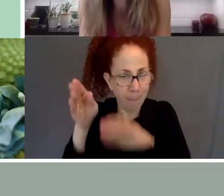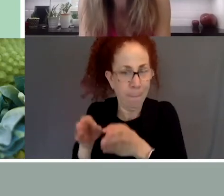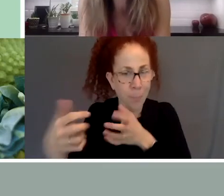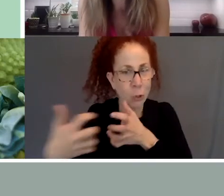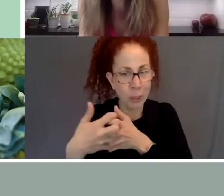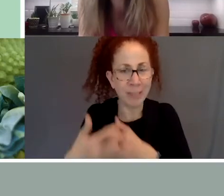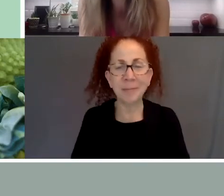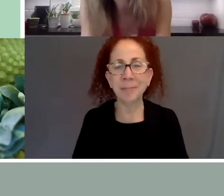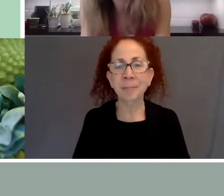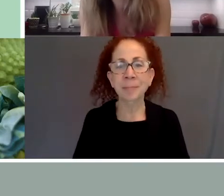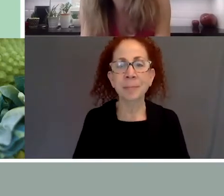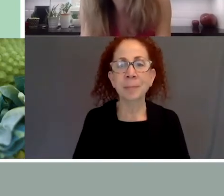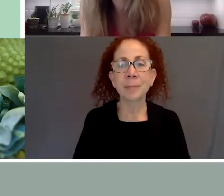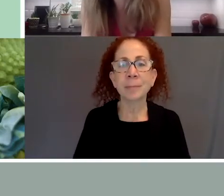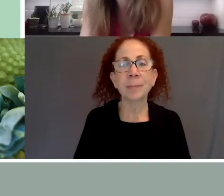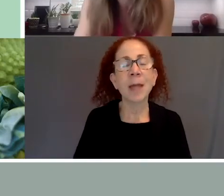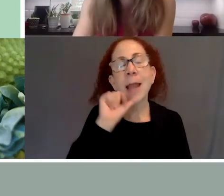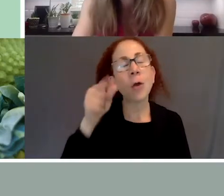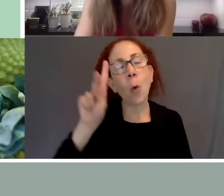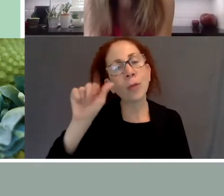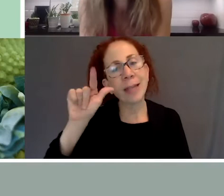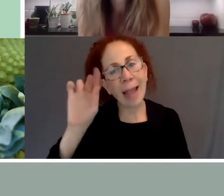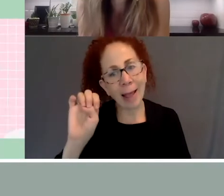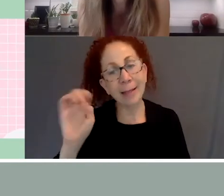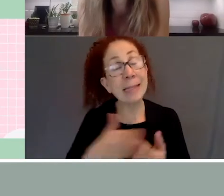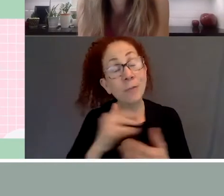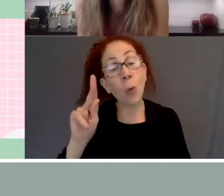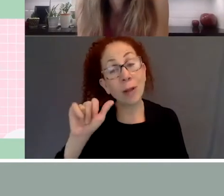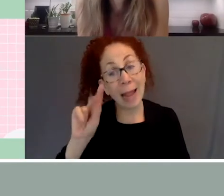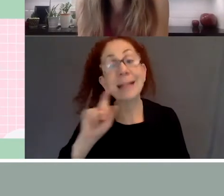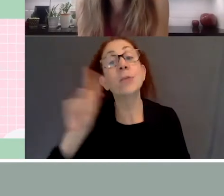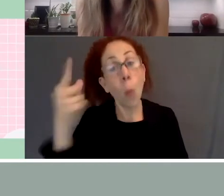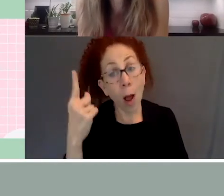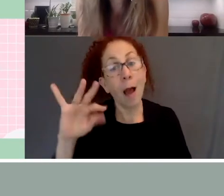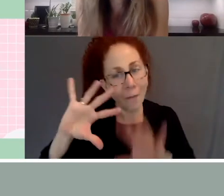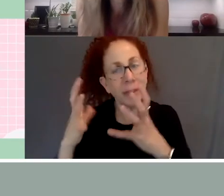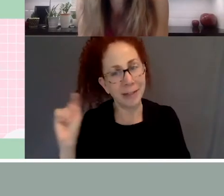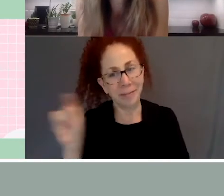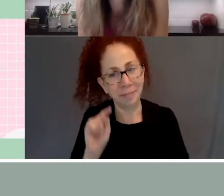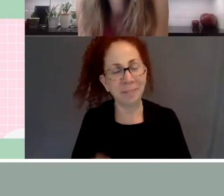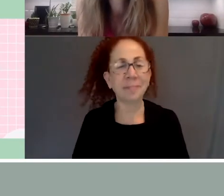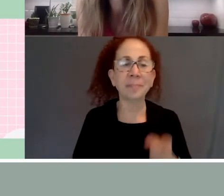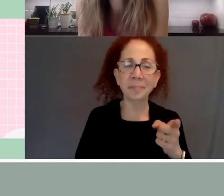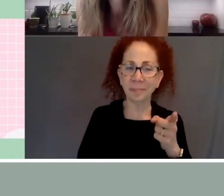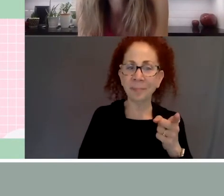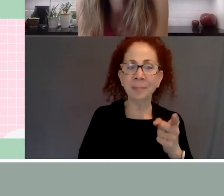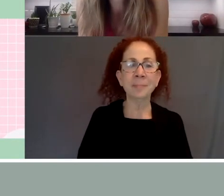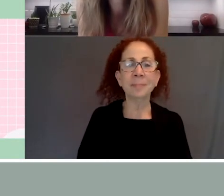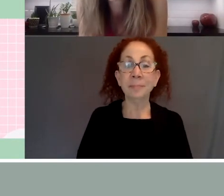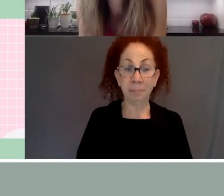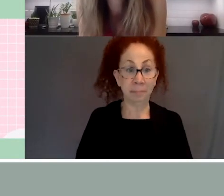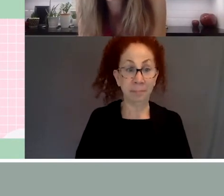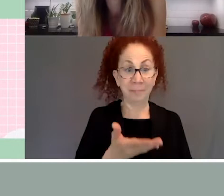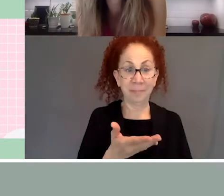And it's not just kale, even though kale is in this family. Okay. So here's a nice long,